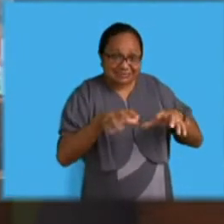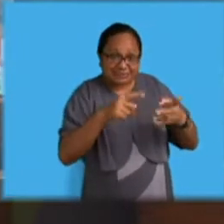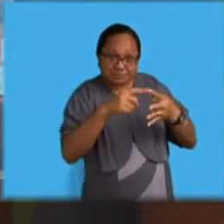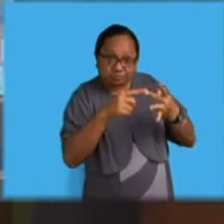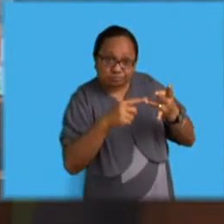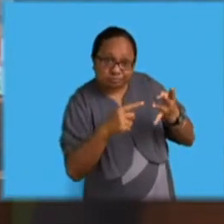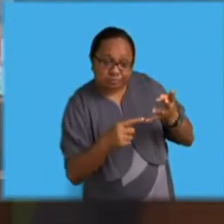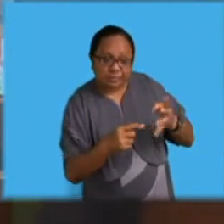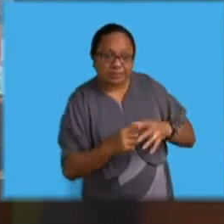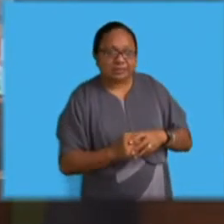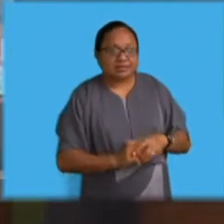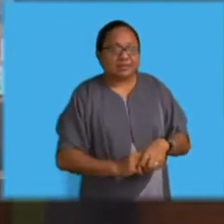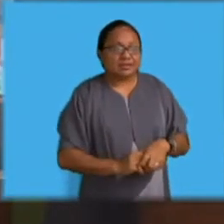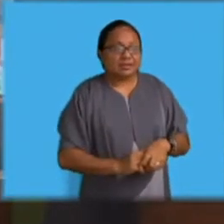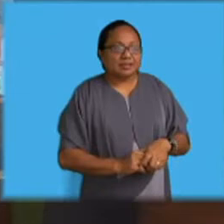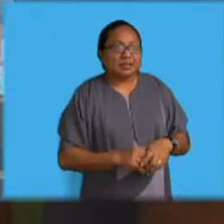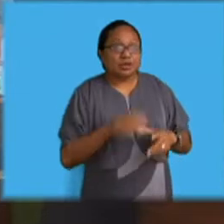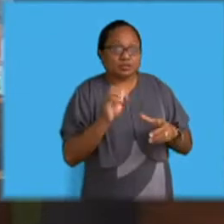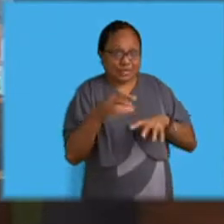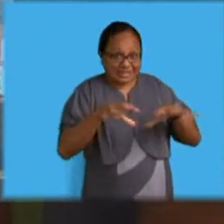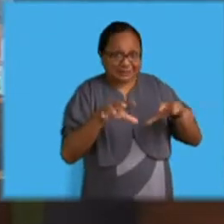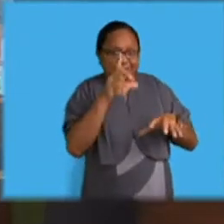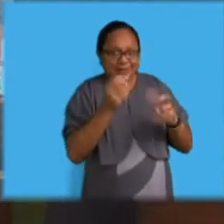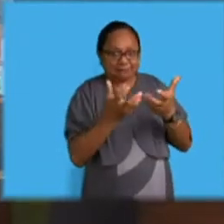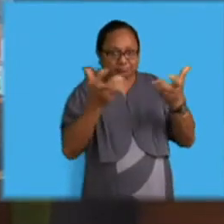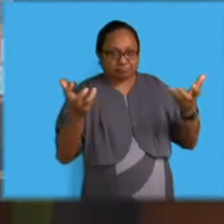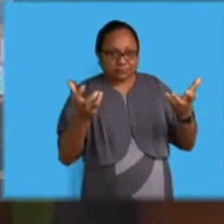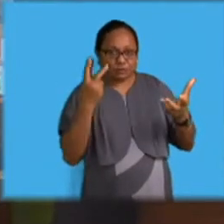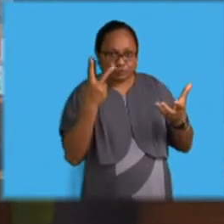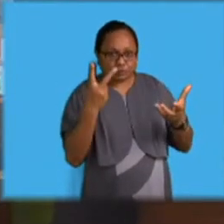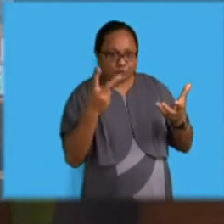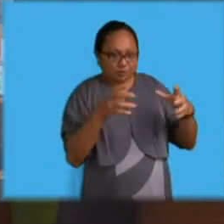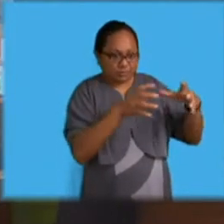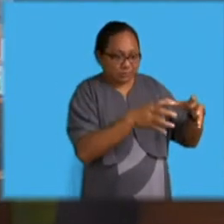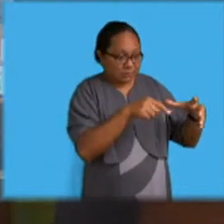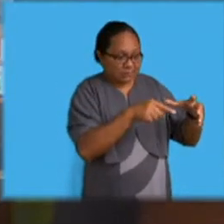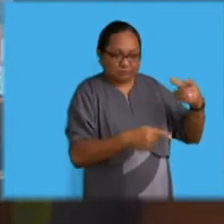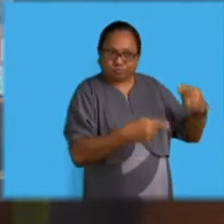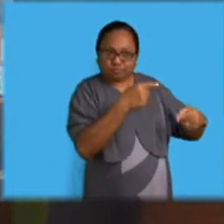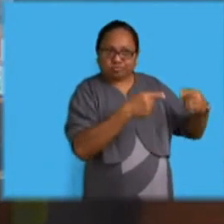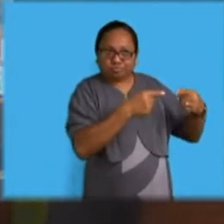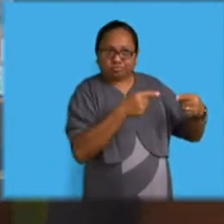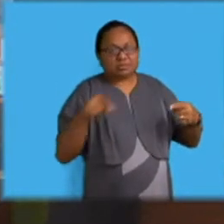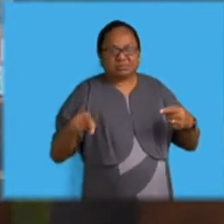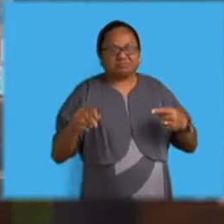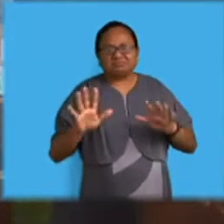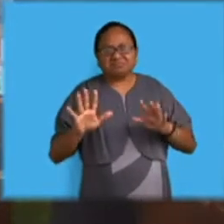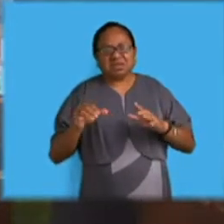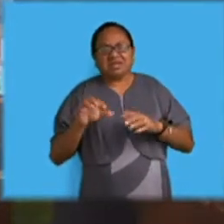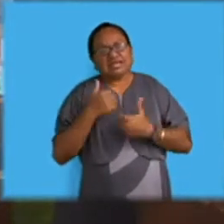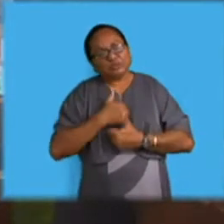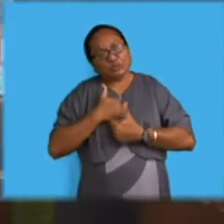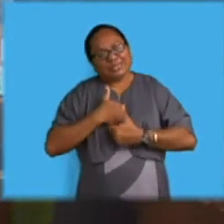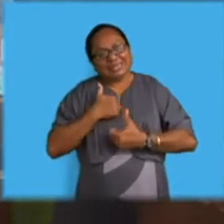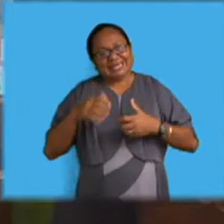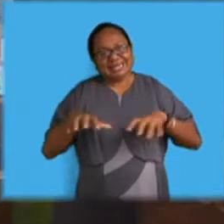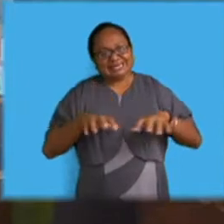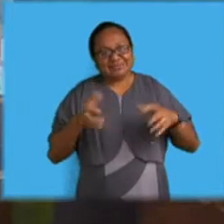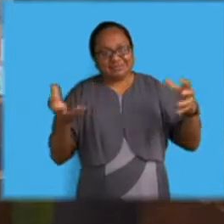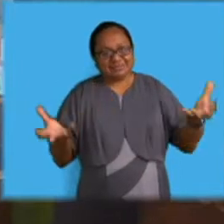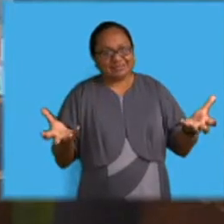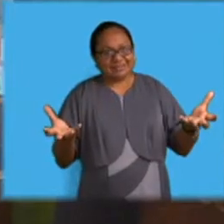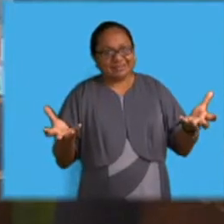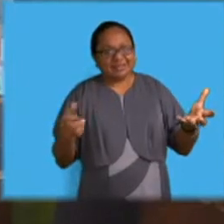discussed, divided into two types, competitive and non-competitive activities, and range